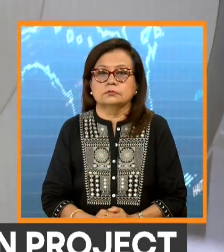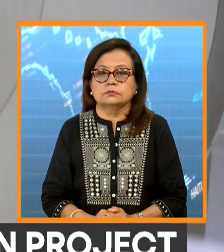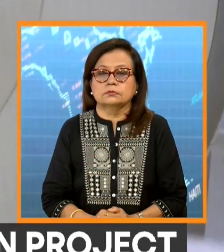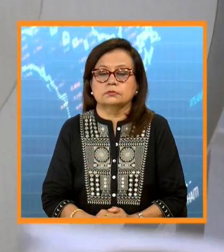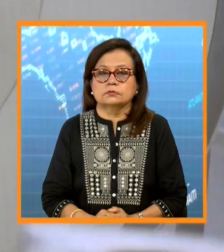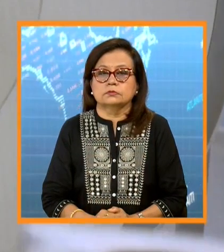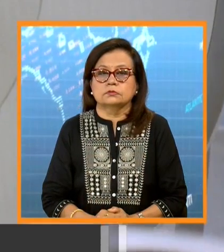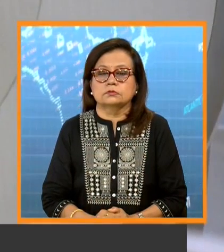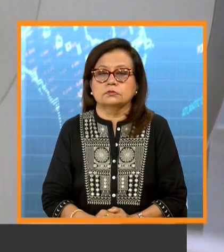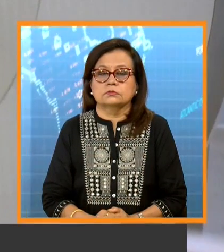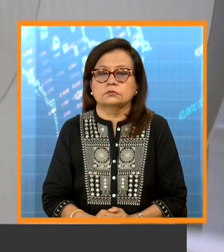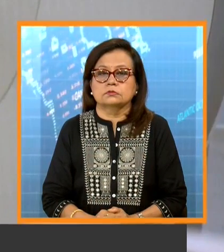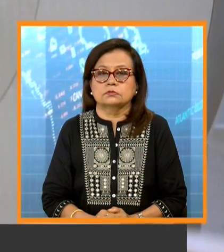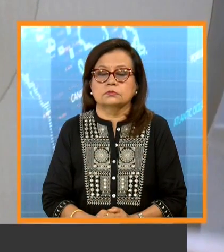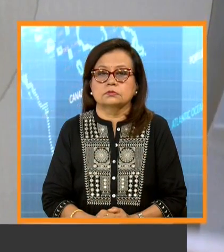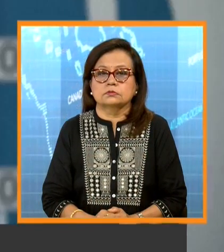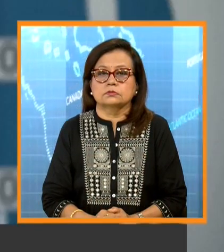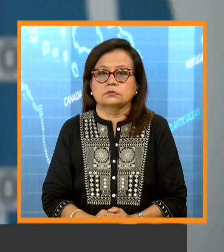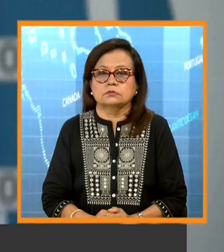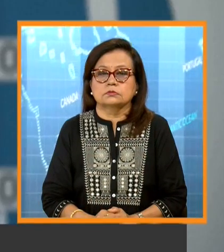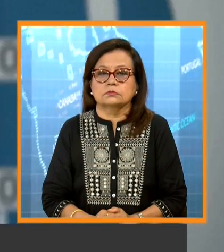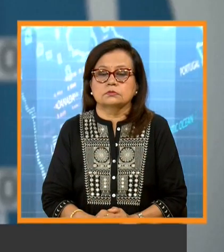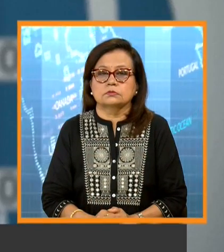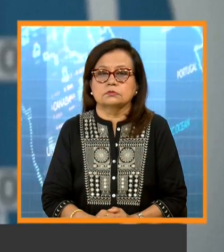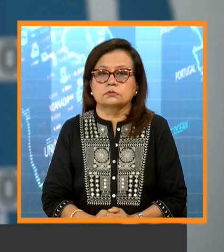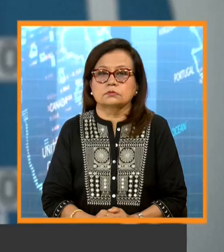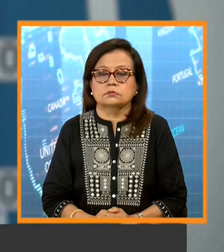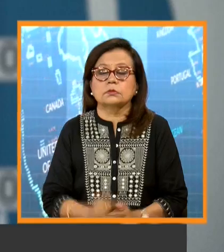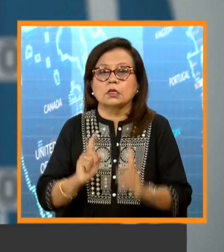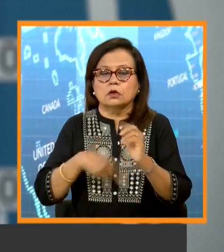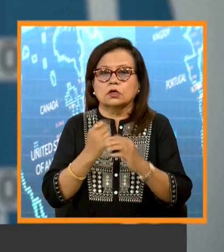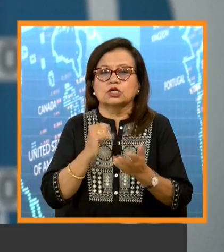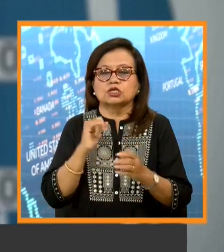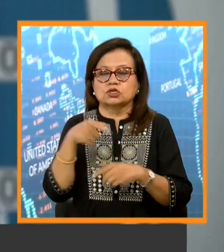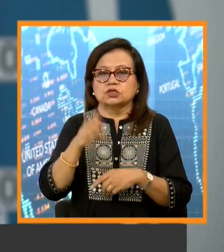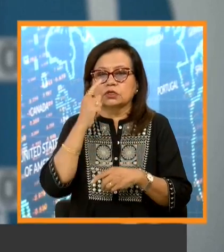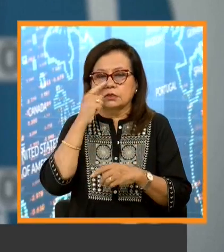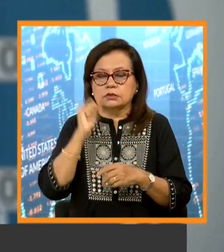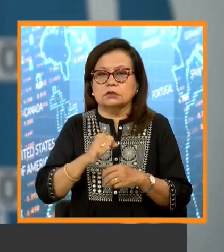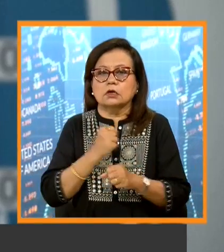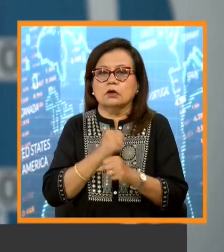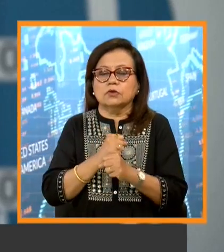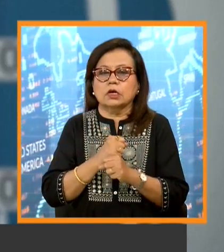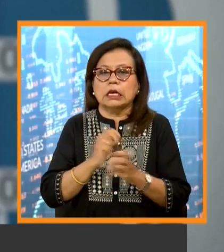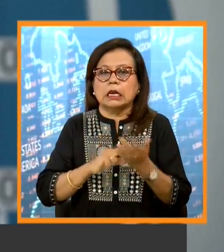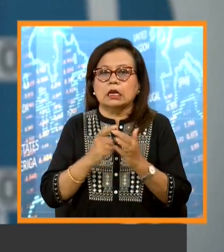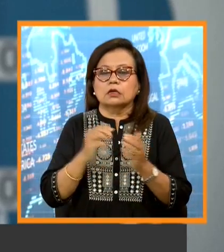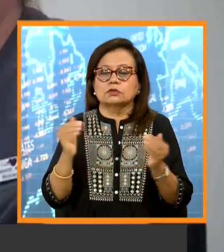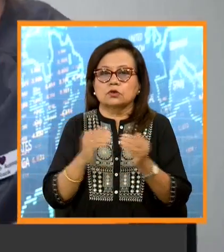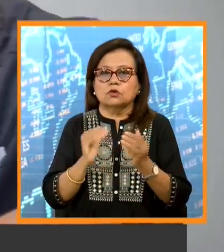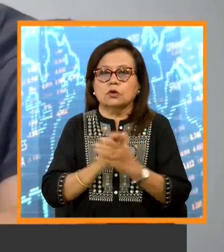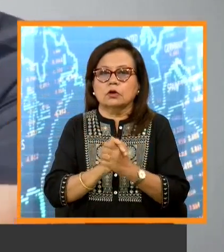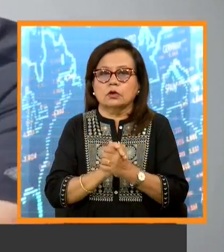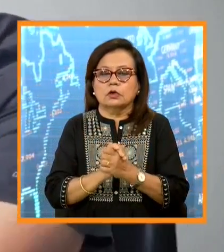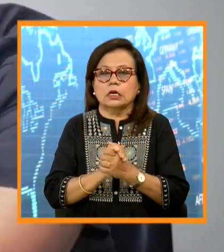I've had family, we've had health issues, my mum in particular at the moment now, she's suffering from early stages of dementia. Close friends have